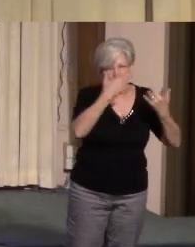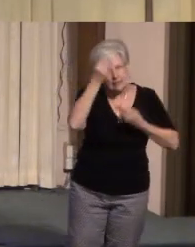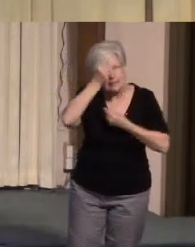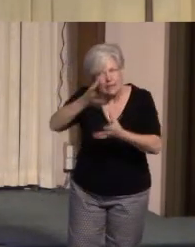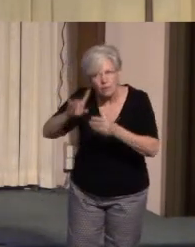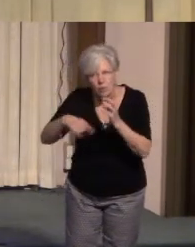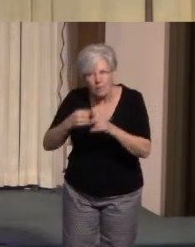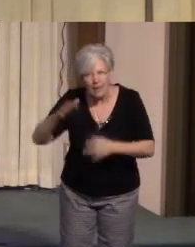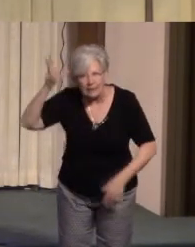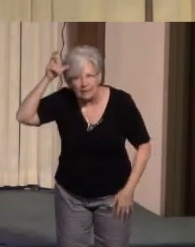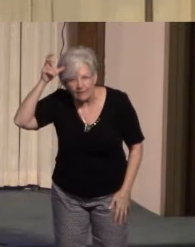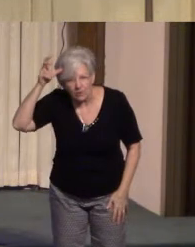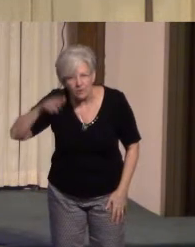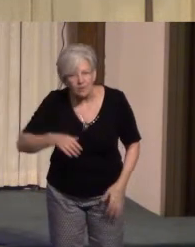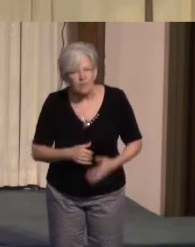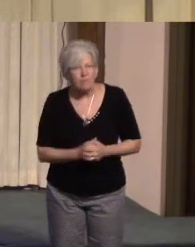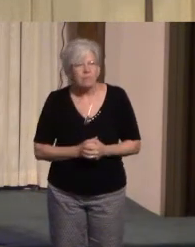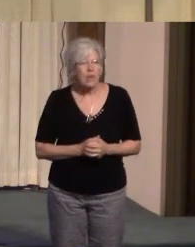about a devil, right?